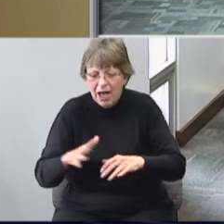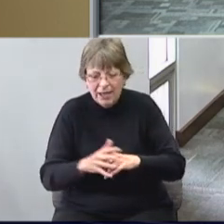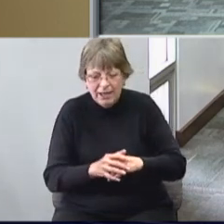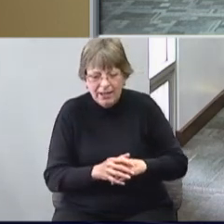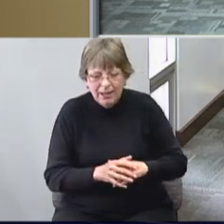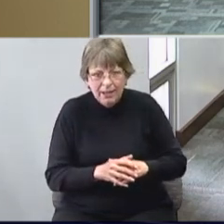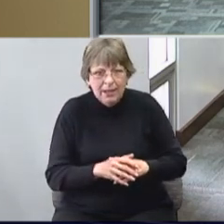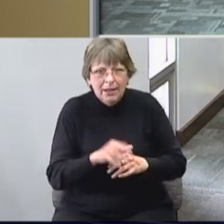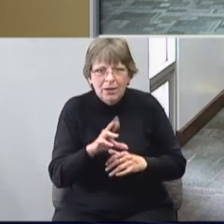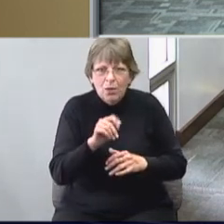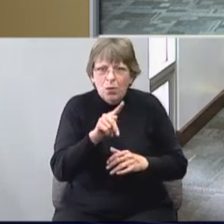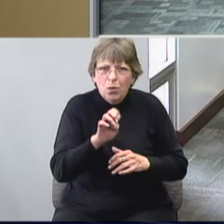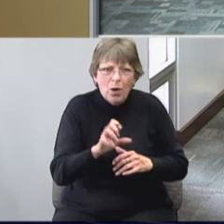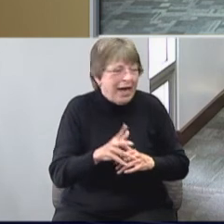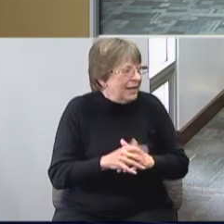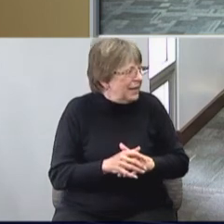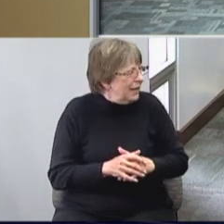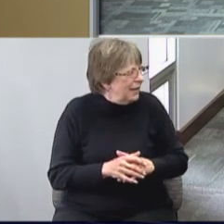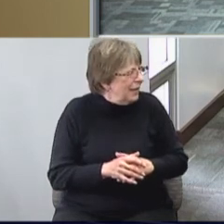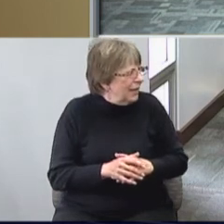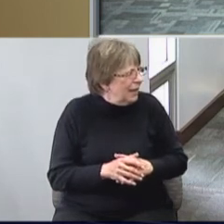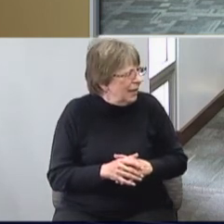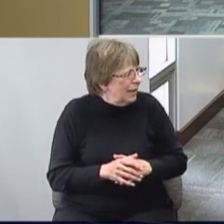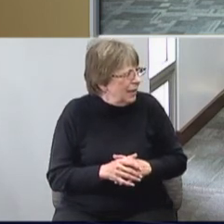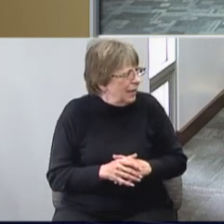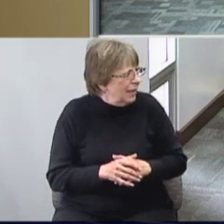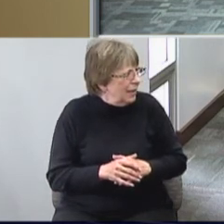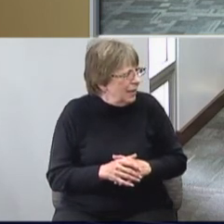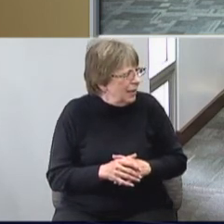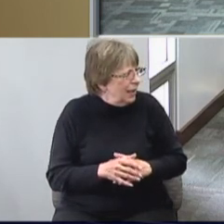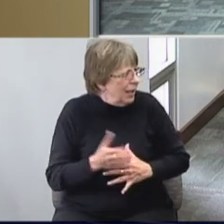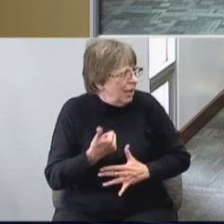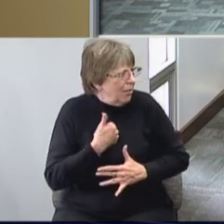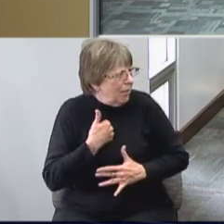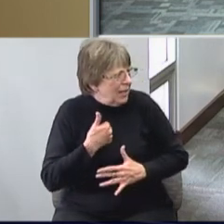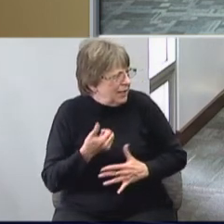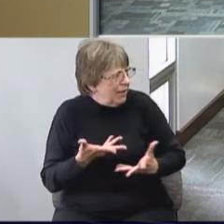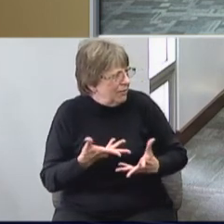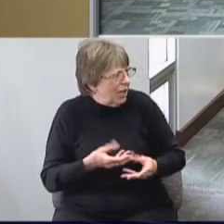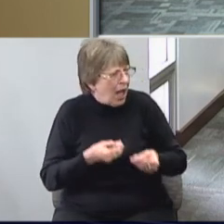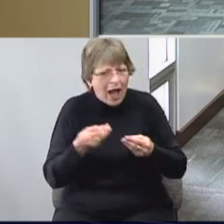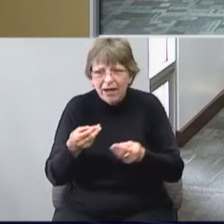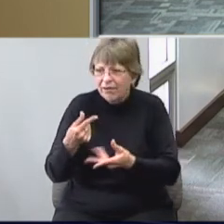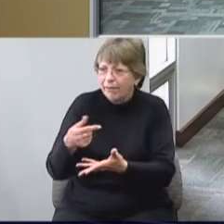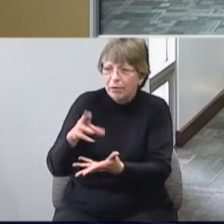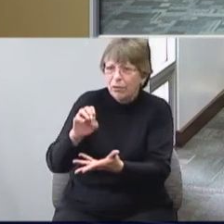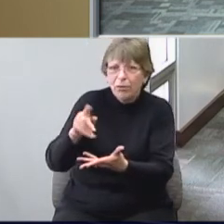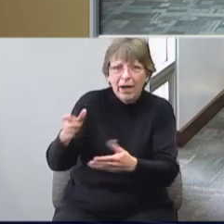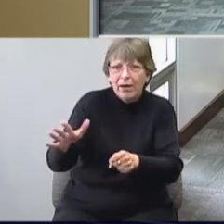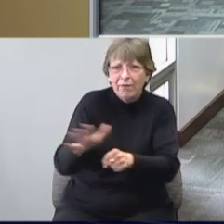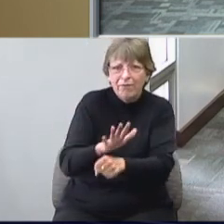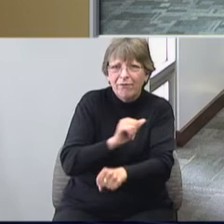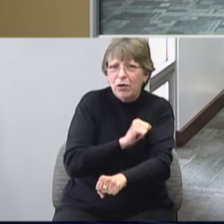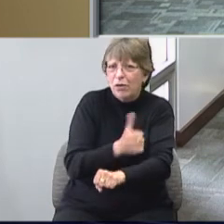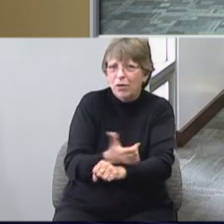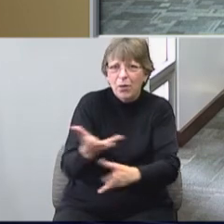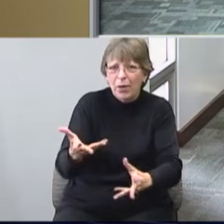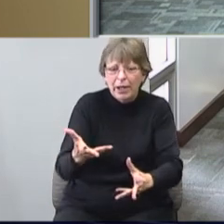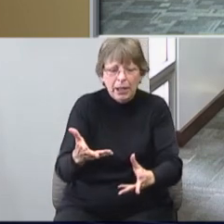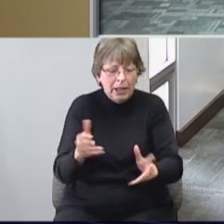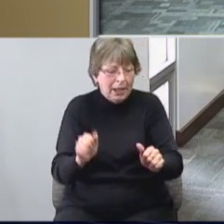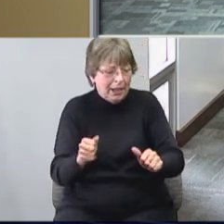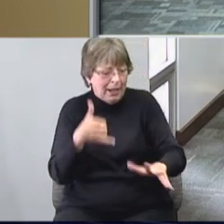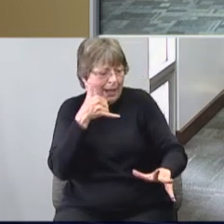the rates, and I have given Greg full authority. All he just needs to call me, and in fact, every